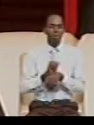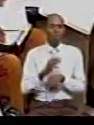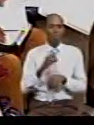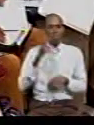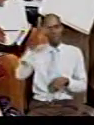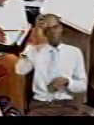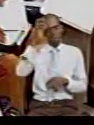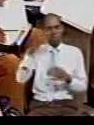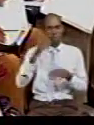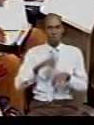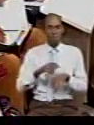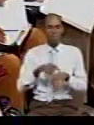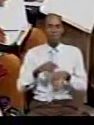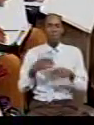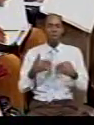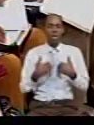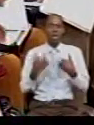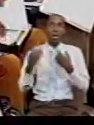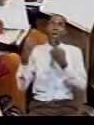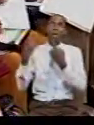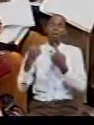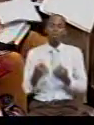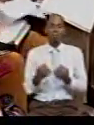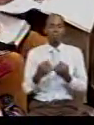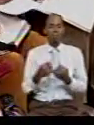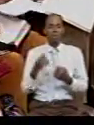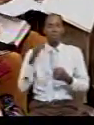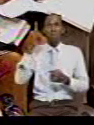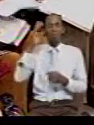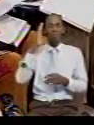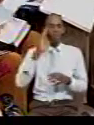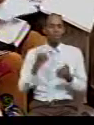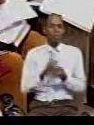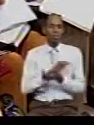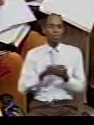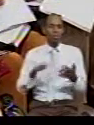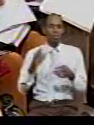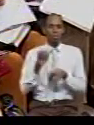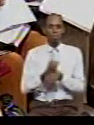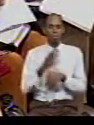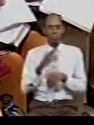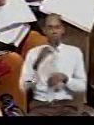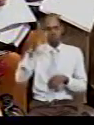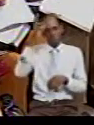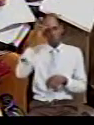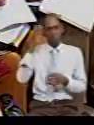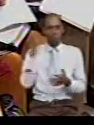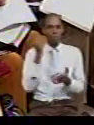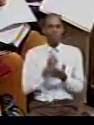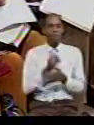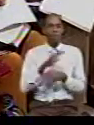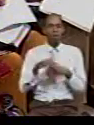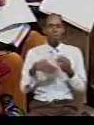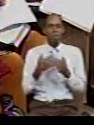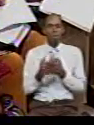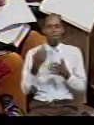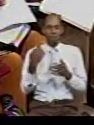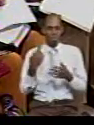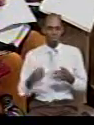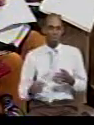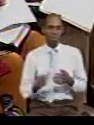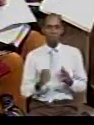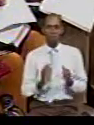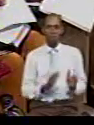come. He will destroy all the works of the devil. All the transgression he